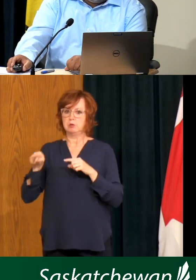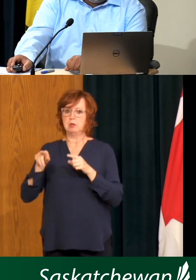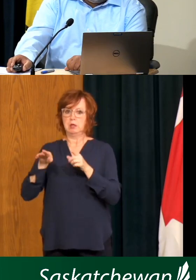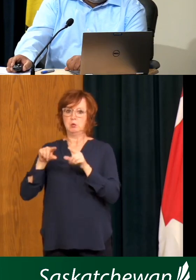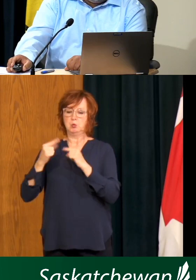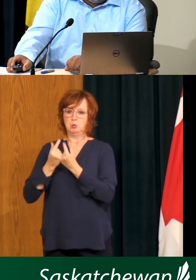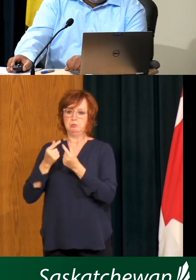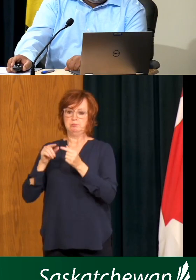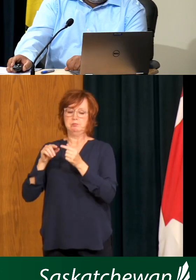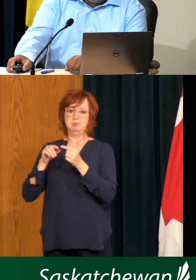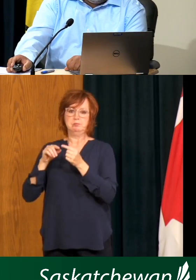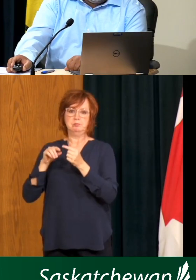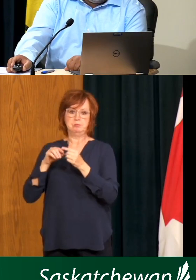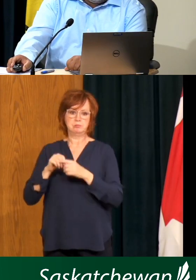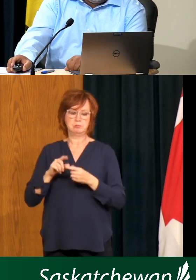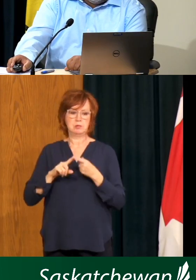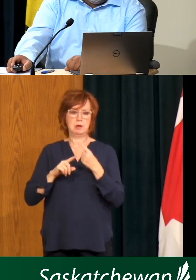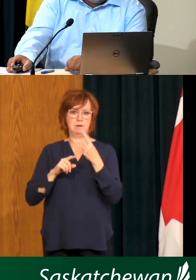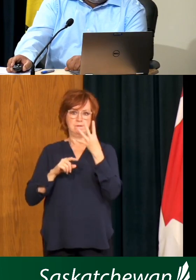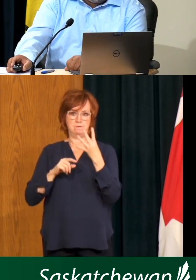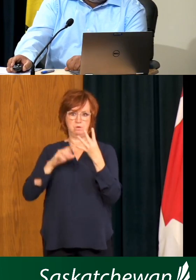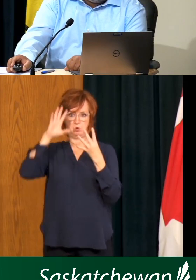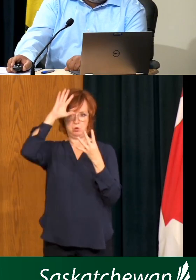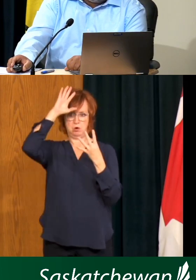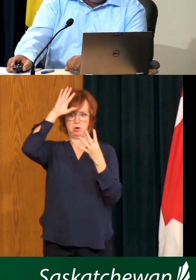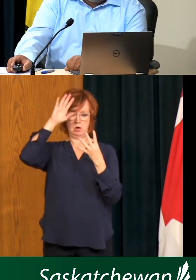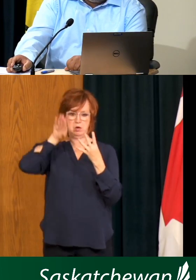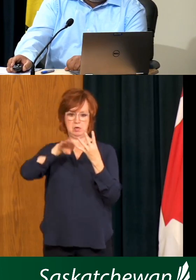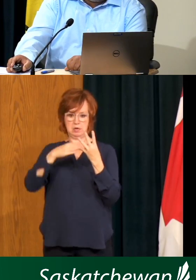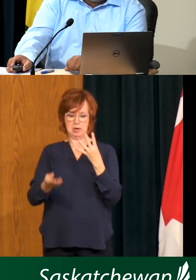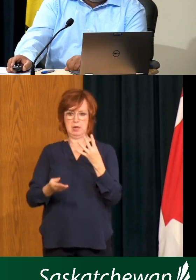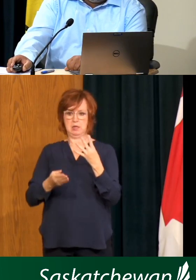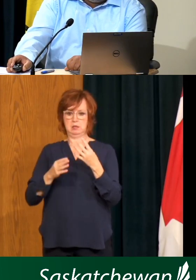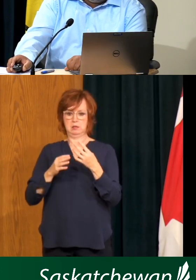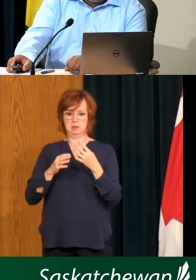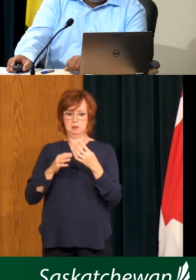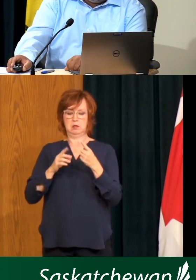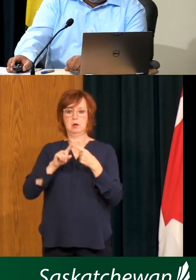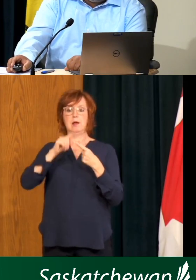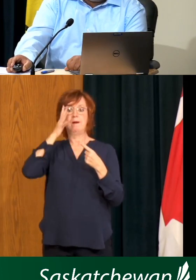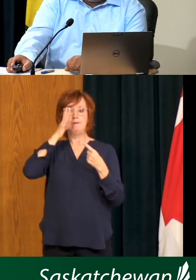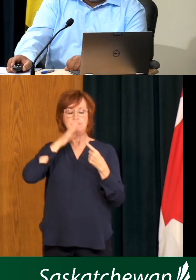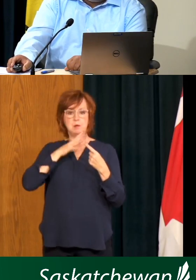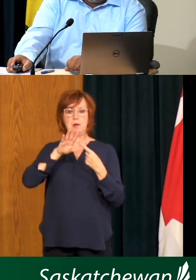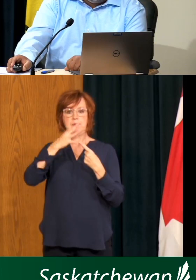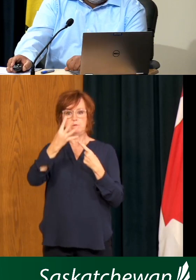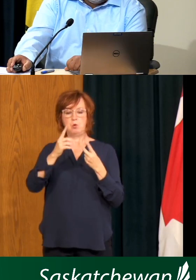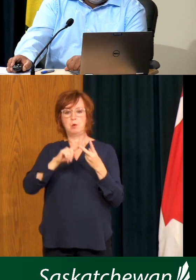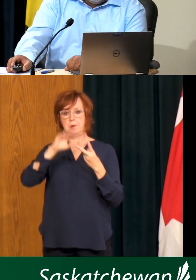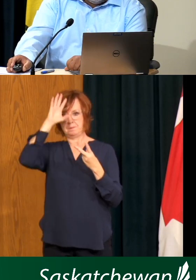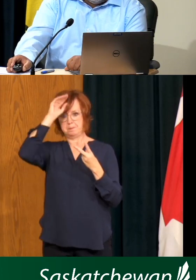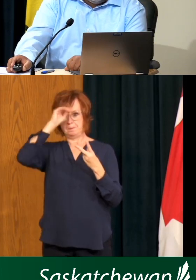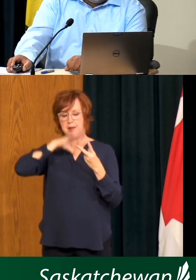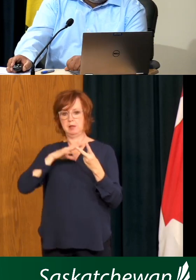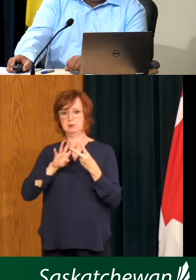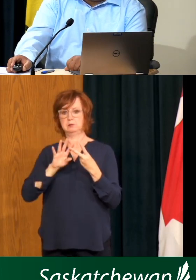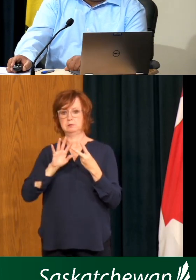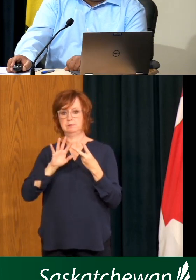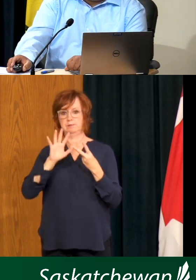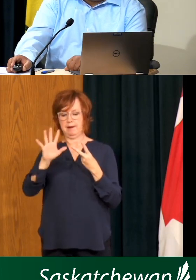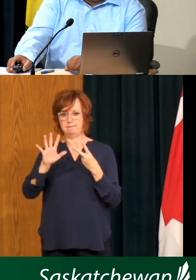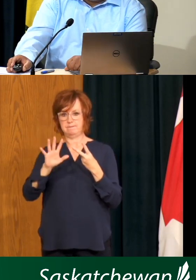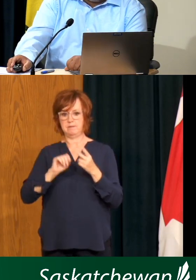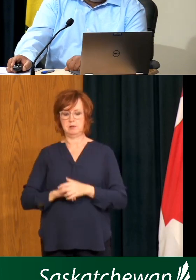deaths, 2 in males and 2 in females in that 80-plus age group. So 8 deaths overall in males, 5 in females, all in